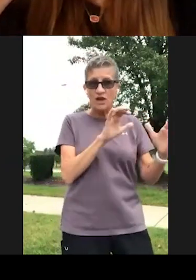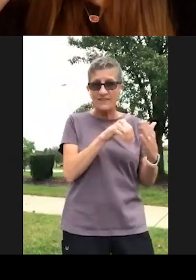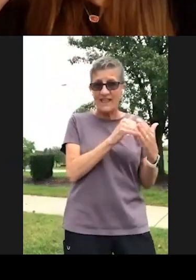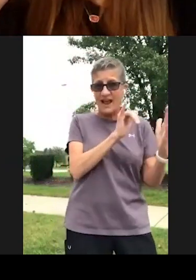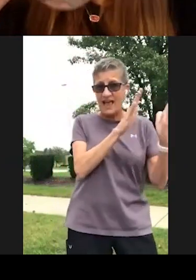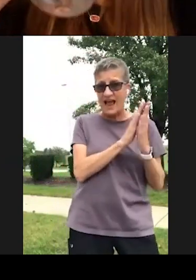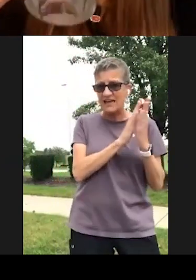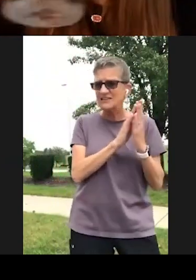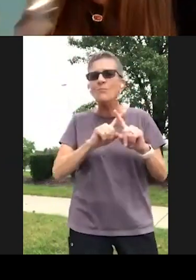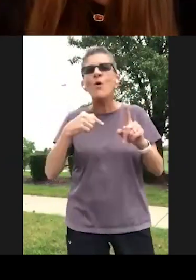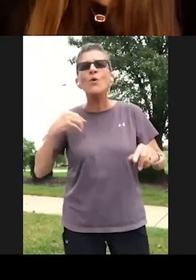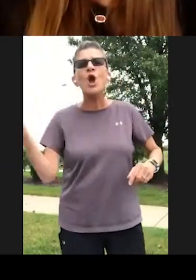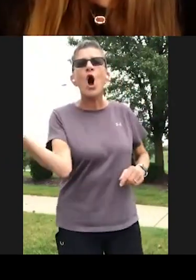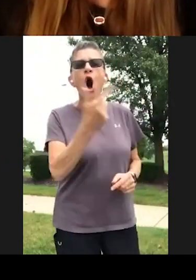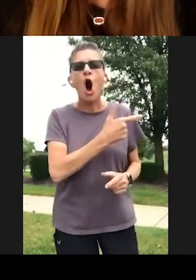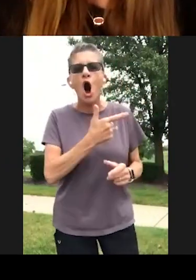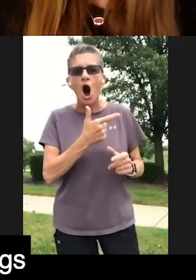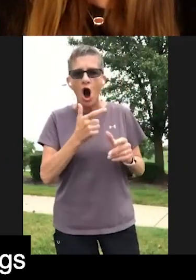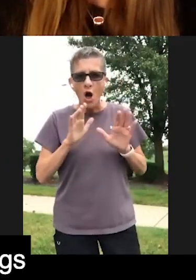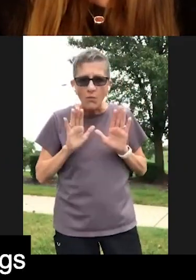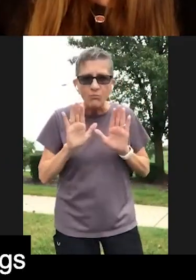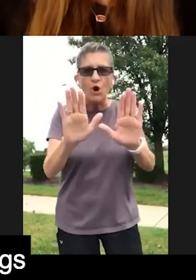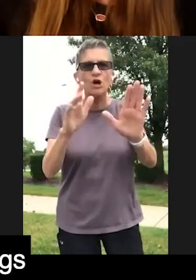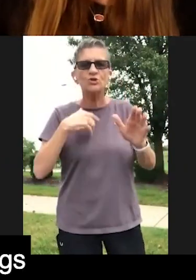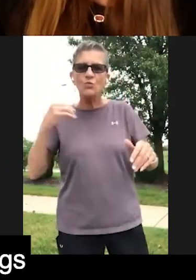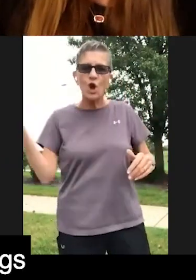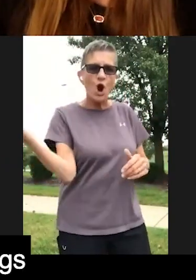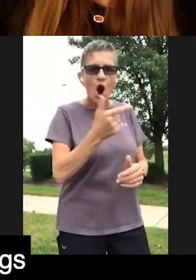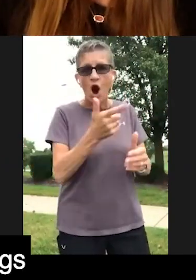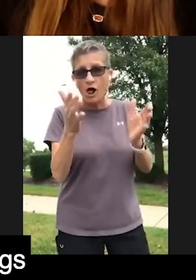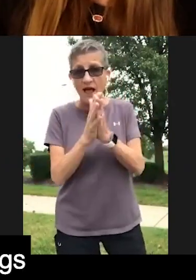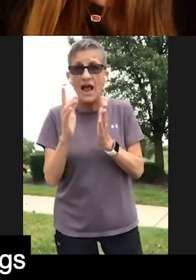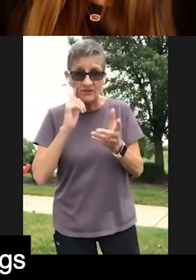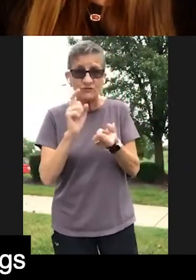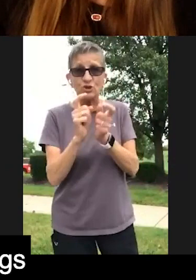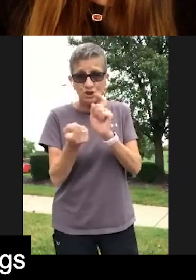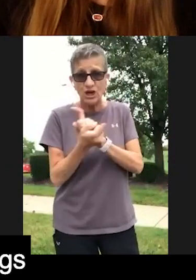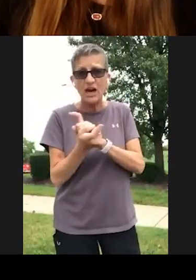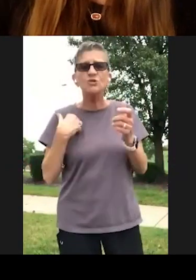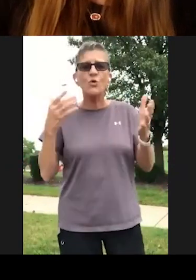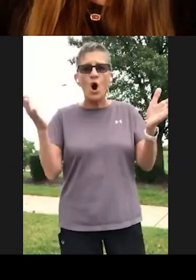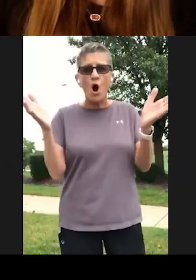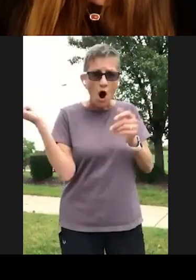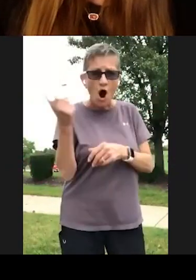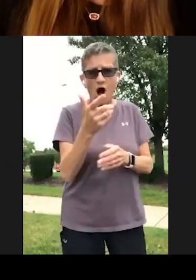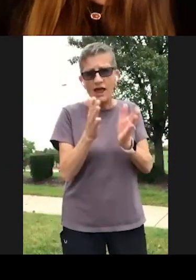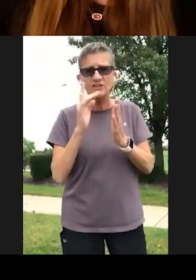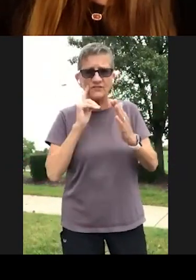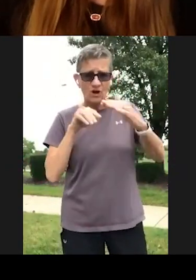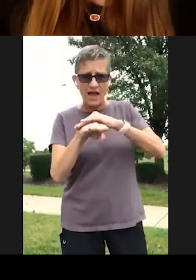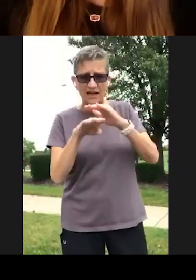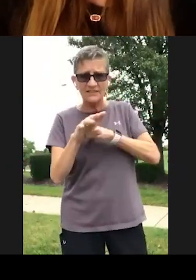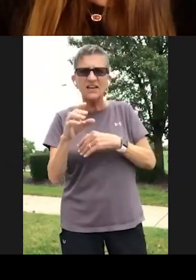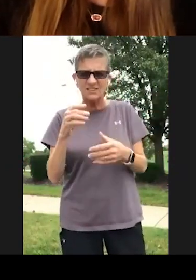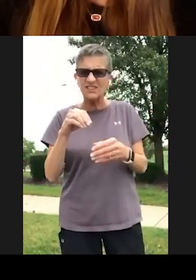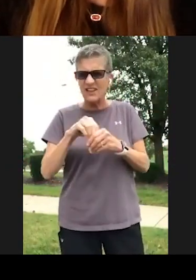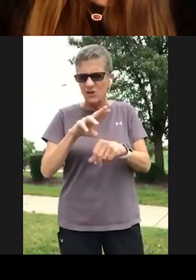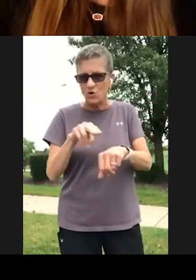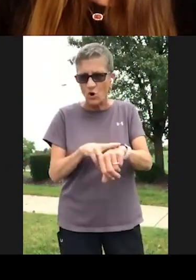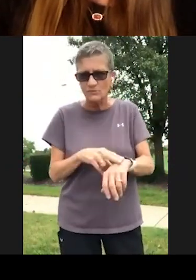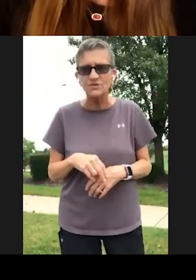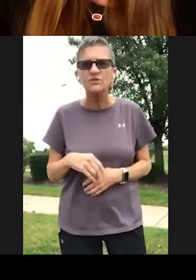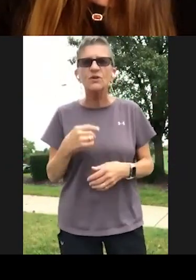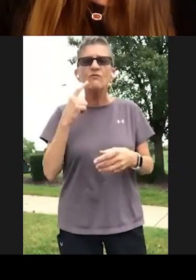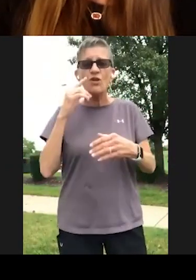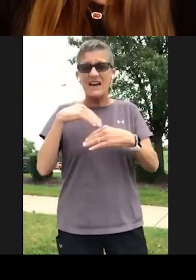these norms and pushing for access? And so hopefully the things that we're going to present in the next two sections of the